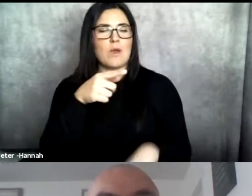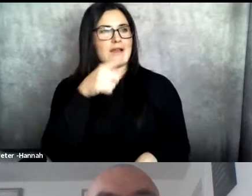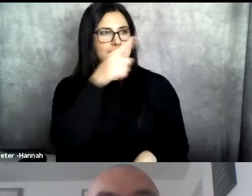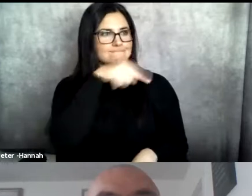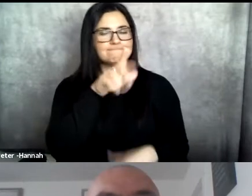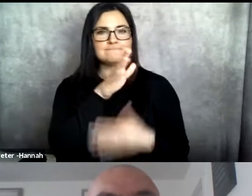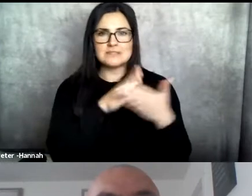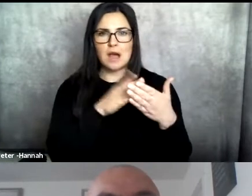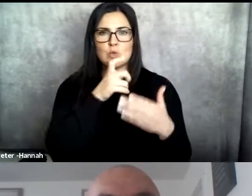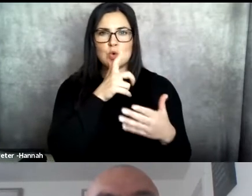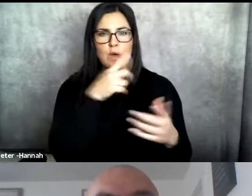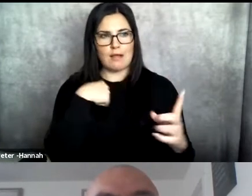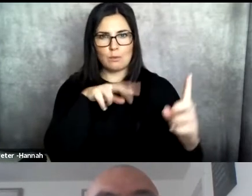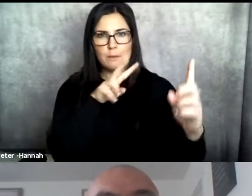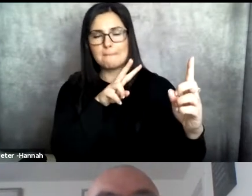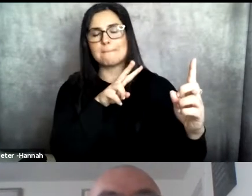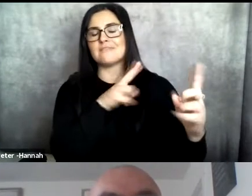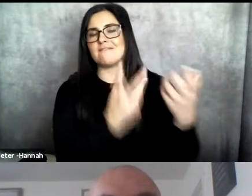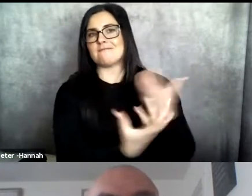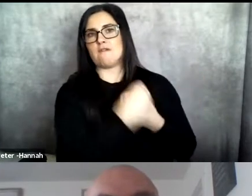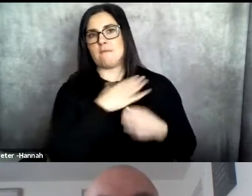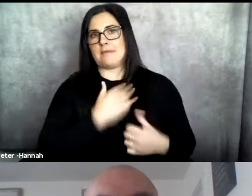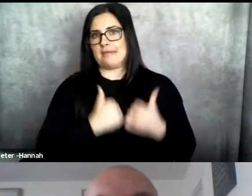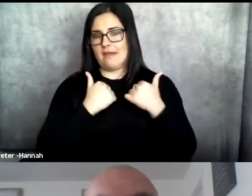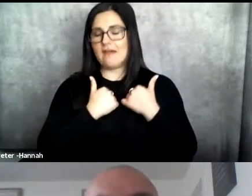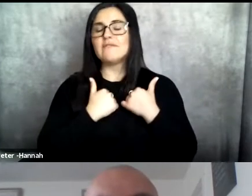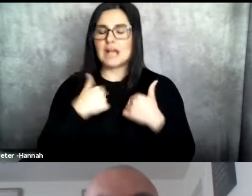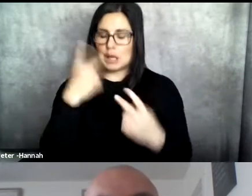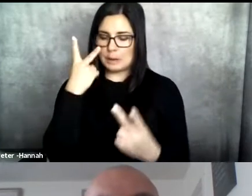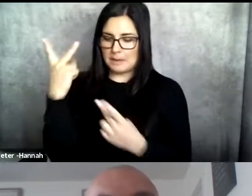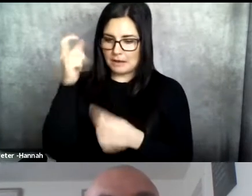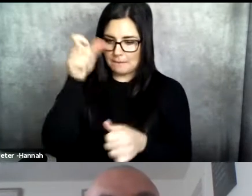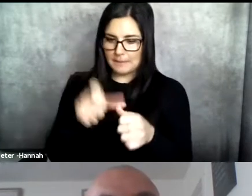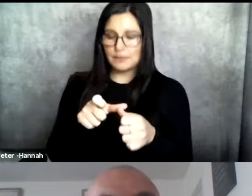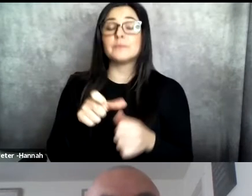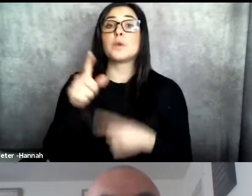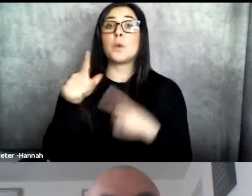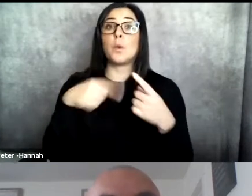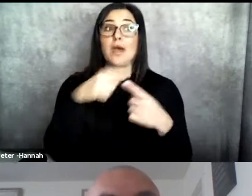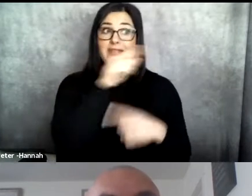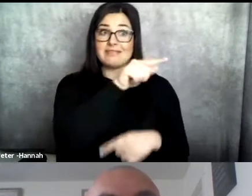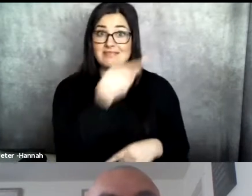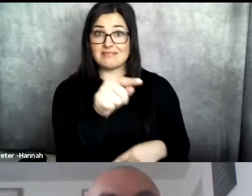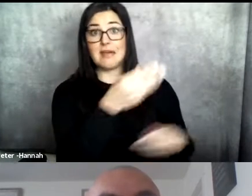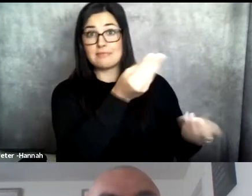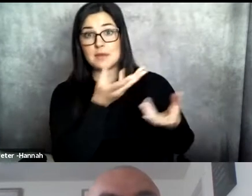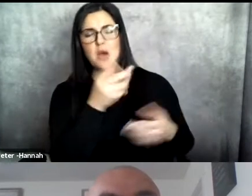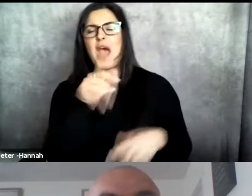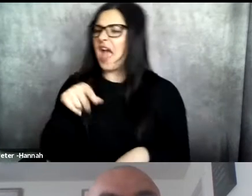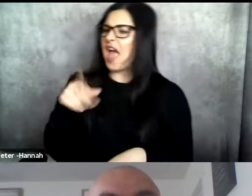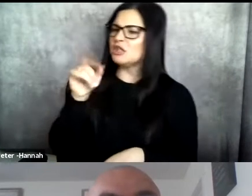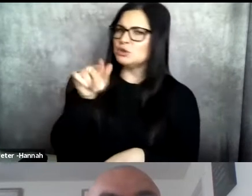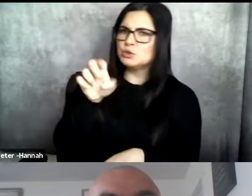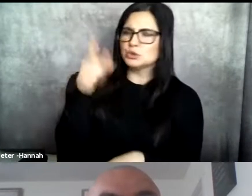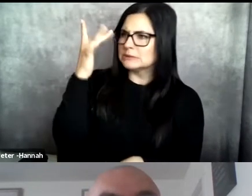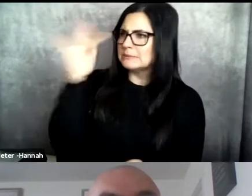Or in the past life, right? And so when they would talk to me and tell me like, dude, you're smart, bro. Like you're